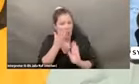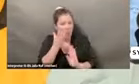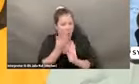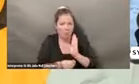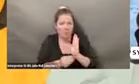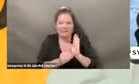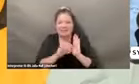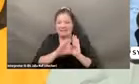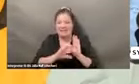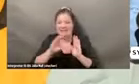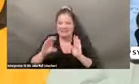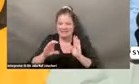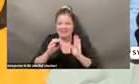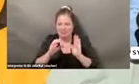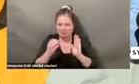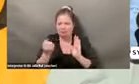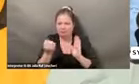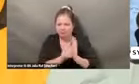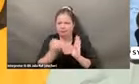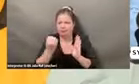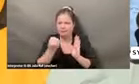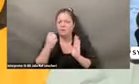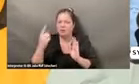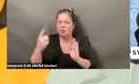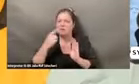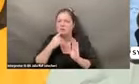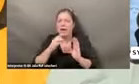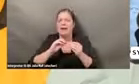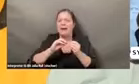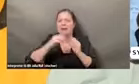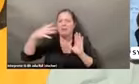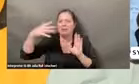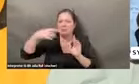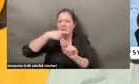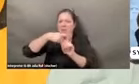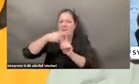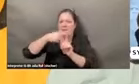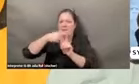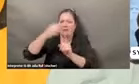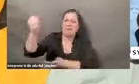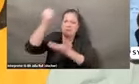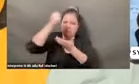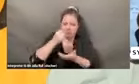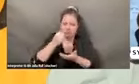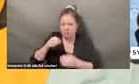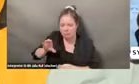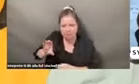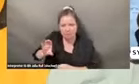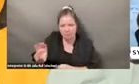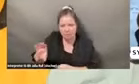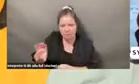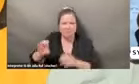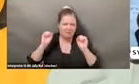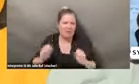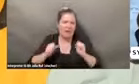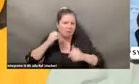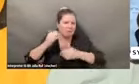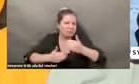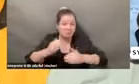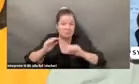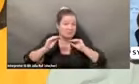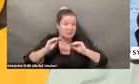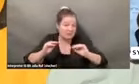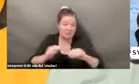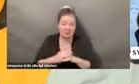to the project and the Erasmus funding, you are welcome to use it and translate it. And the whole idea with Erasmus projects and